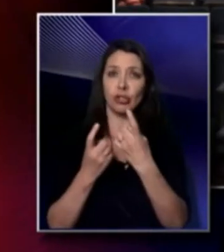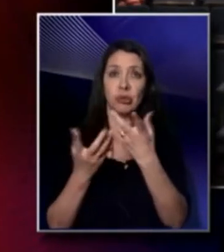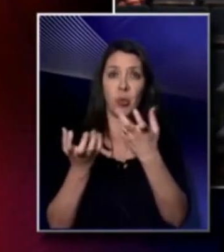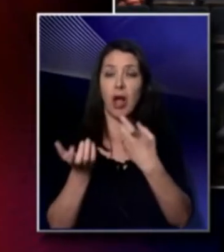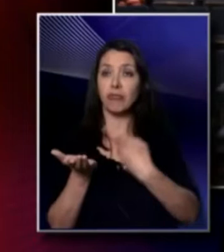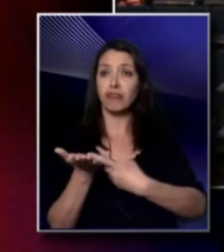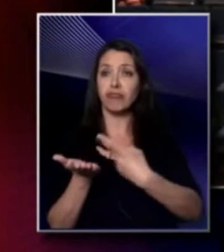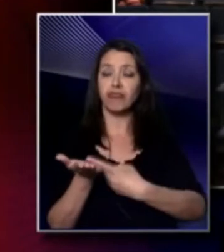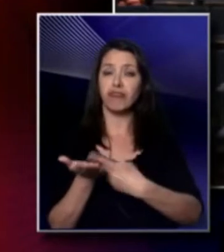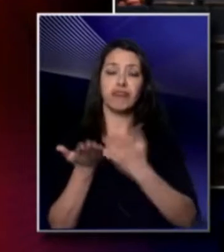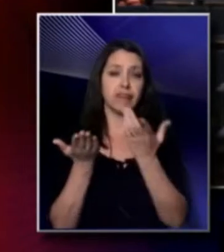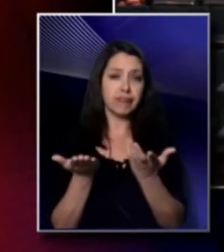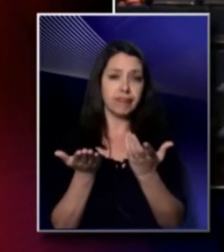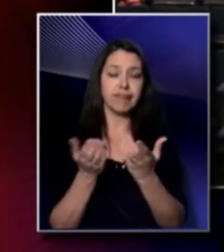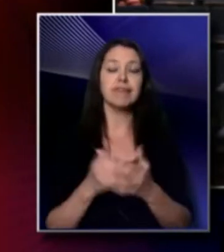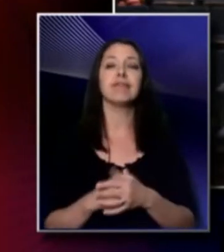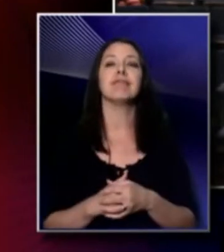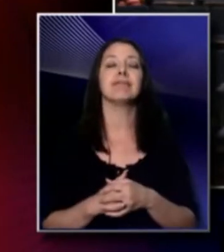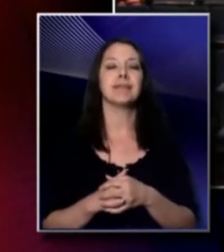discussion.